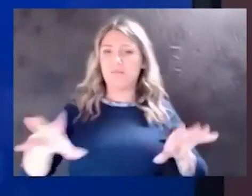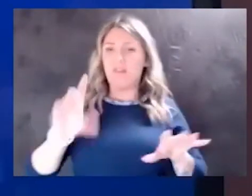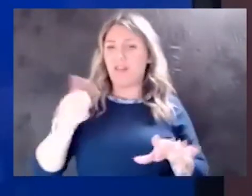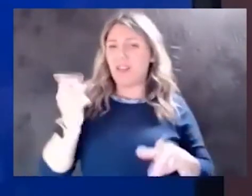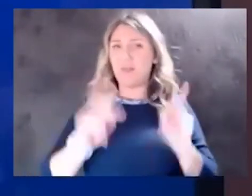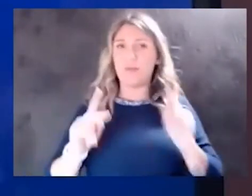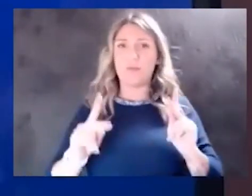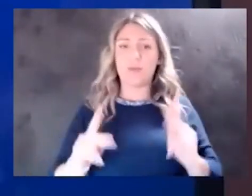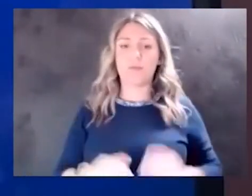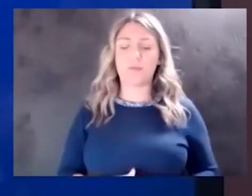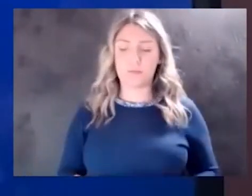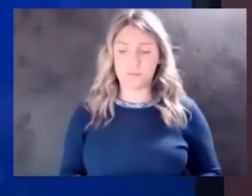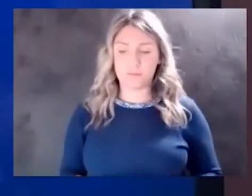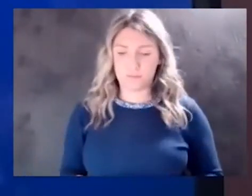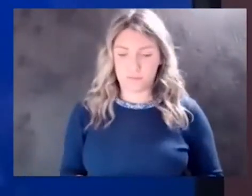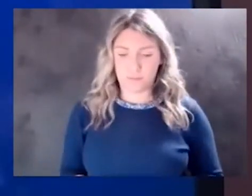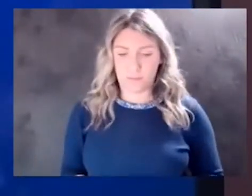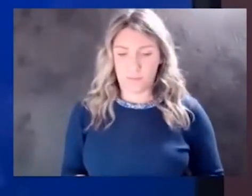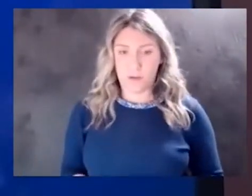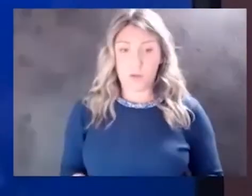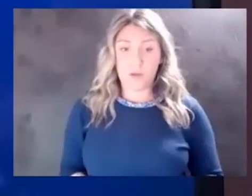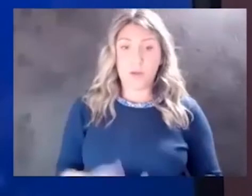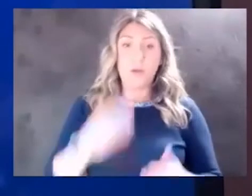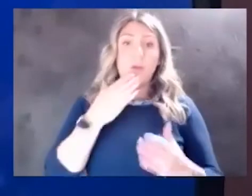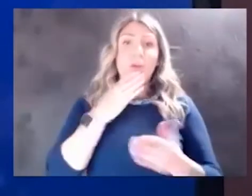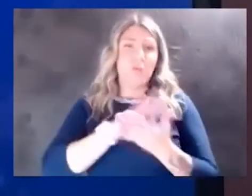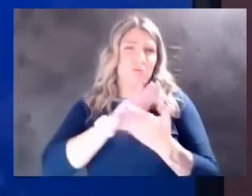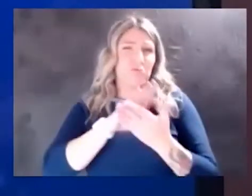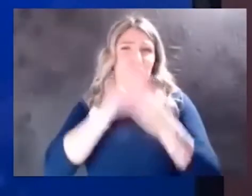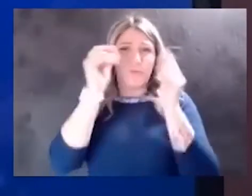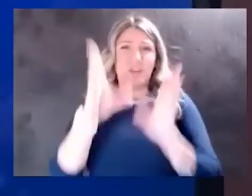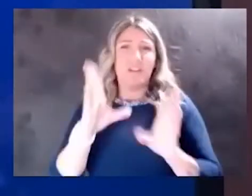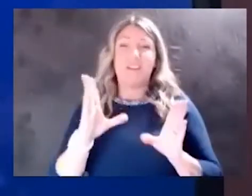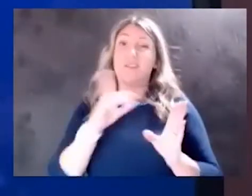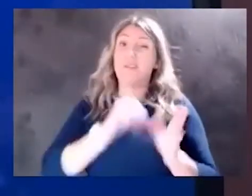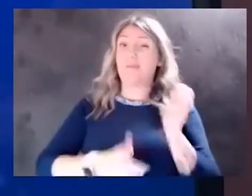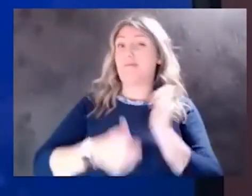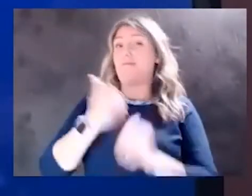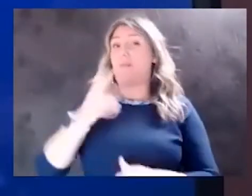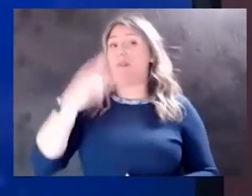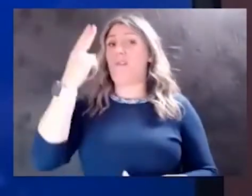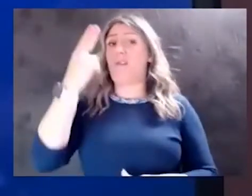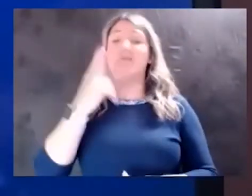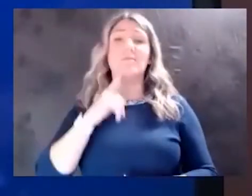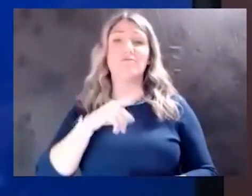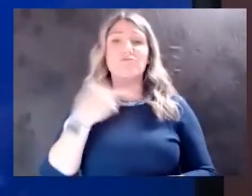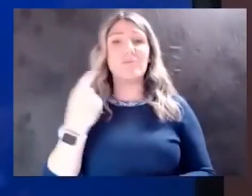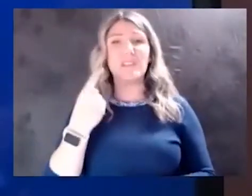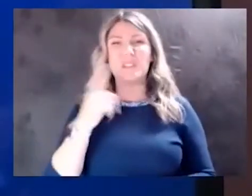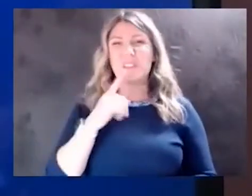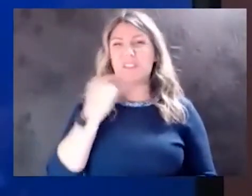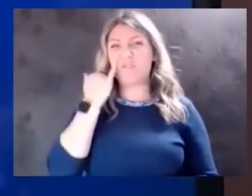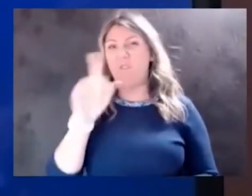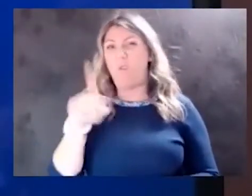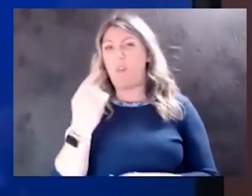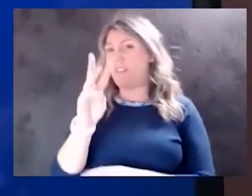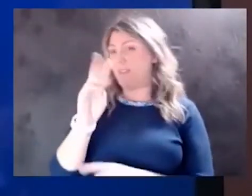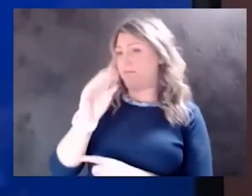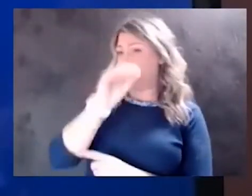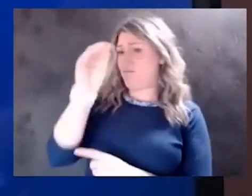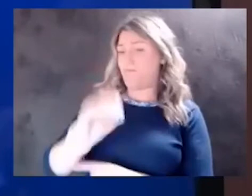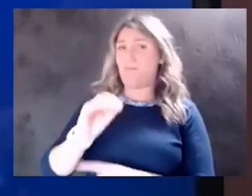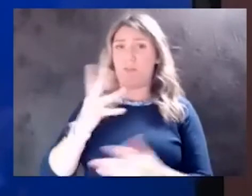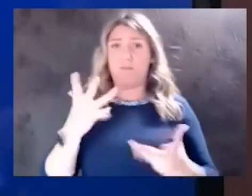school teachers are the ones who really, I think, in that situation hold the risk if they're only 60% vaccinated. Yep. If you guys are vaccinated, or if you guys are